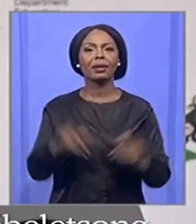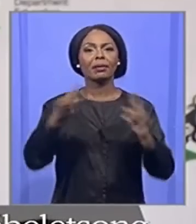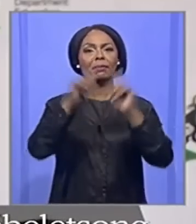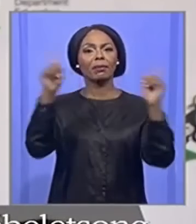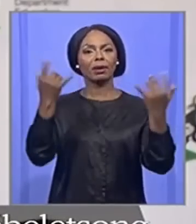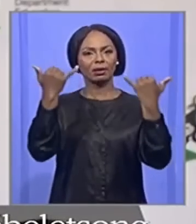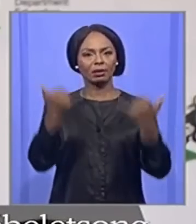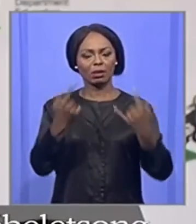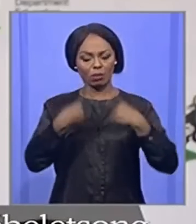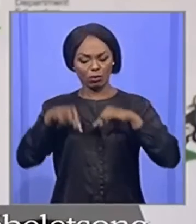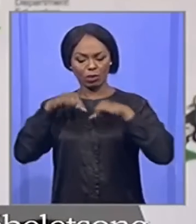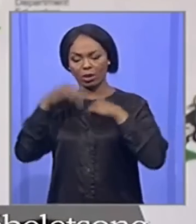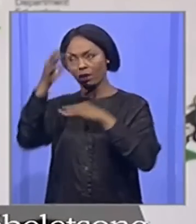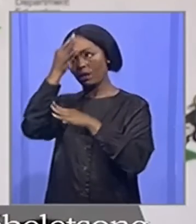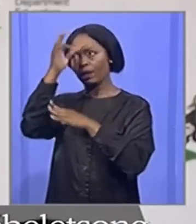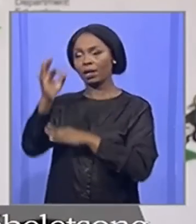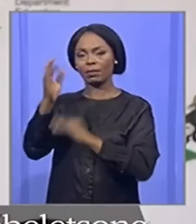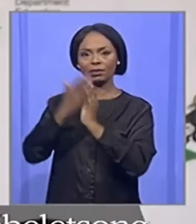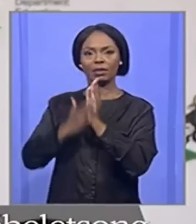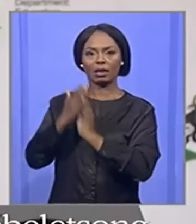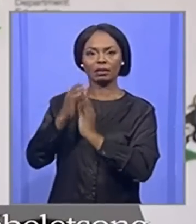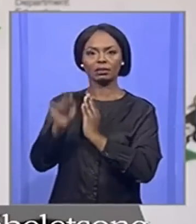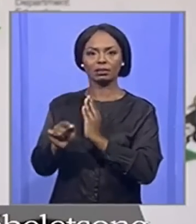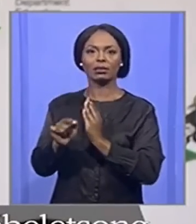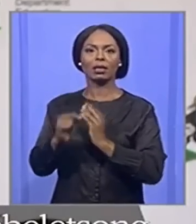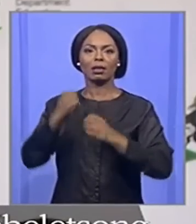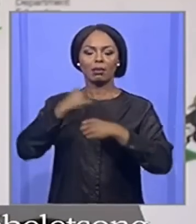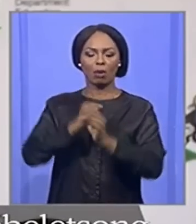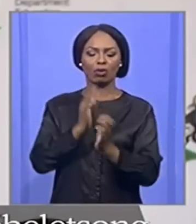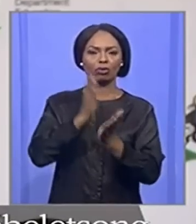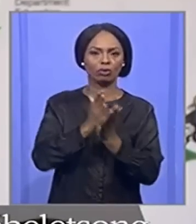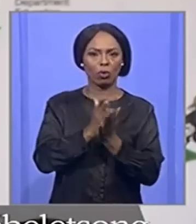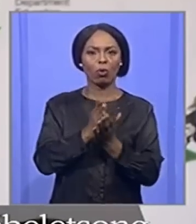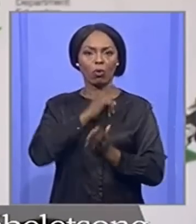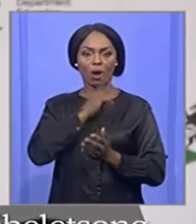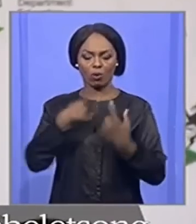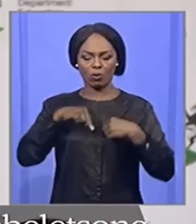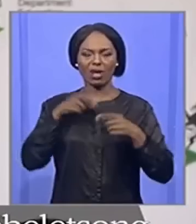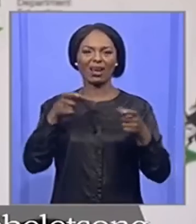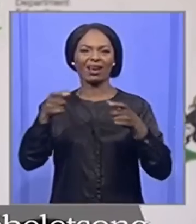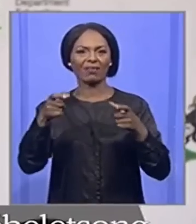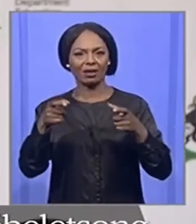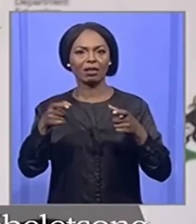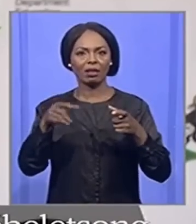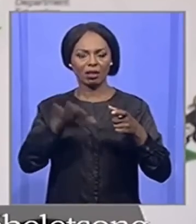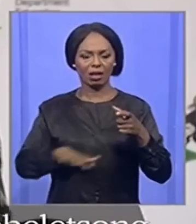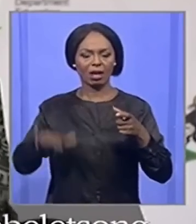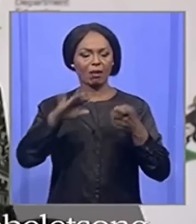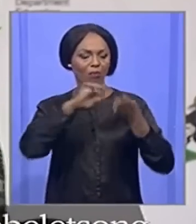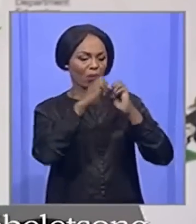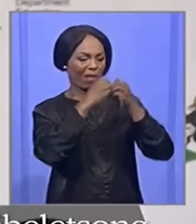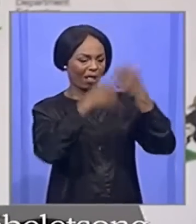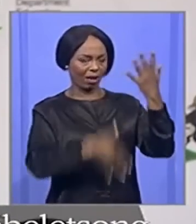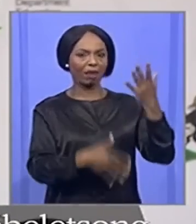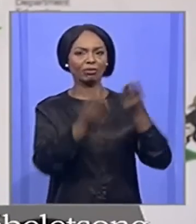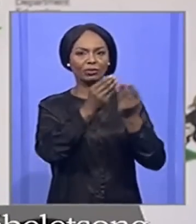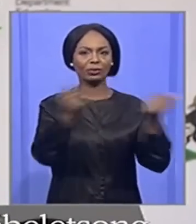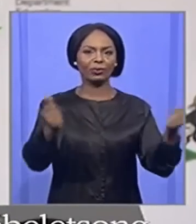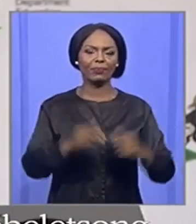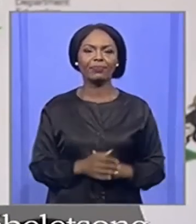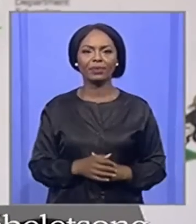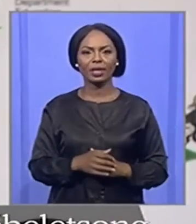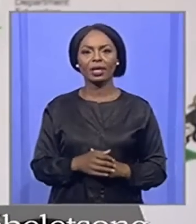going to make sure, as the governing party, we address these challenges. And we